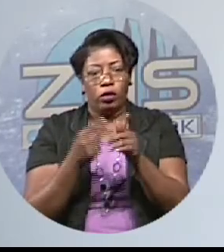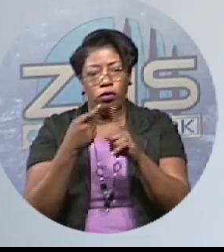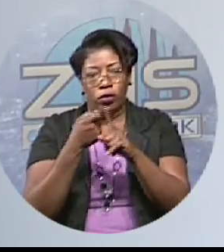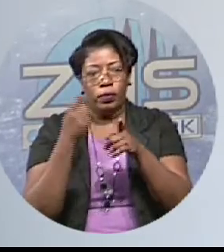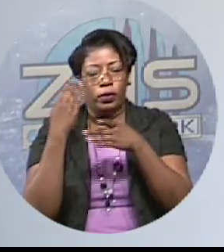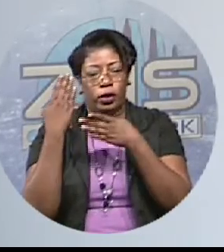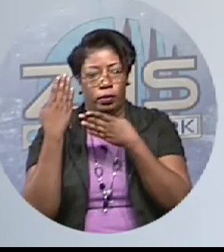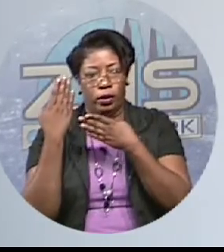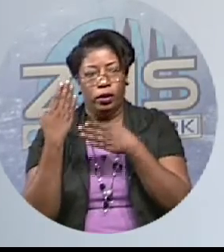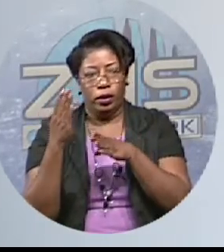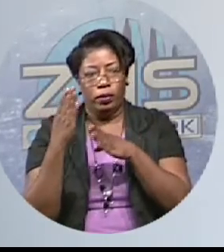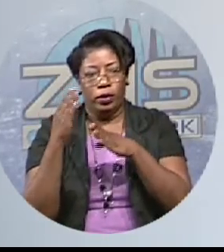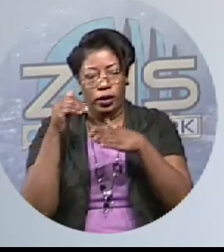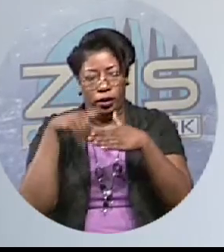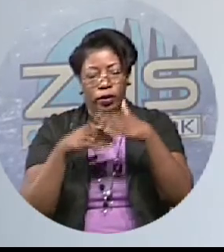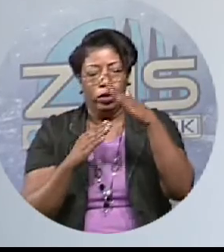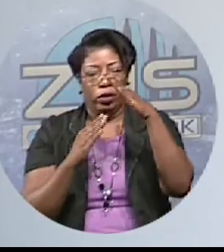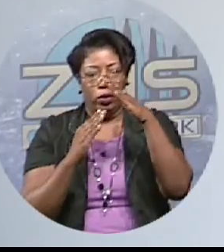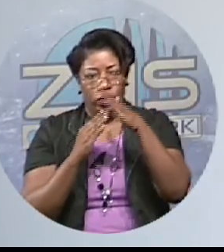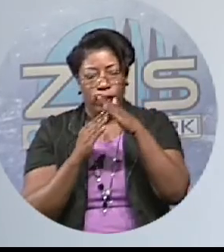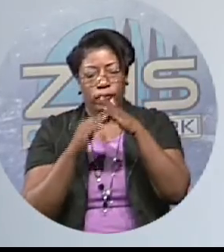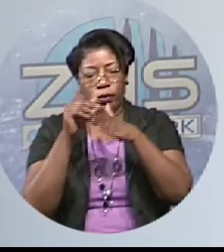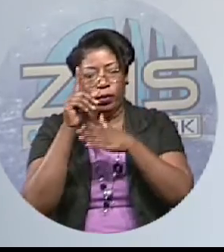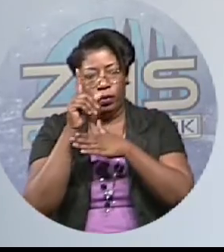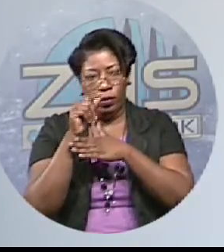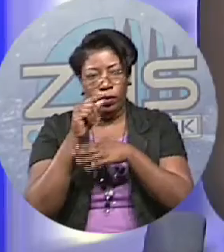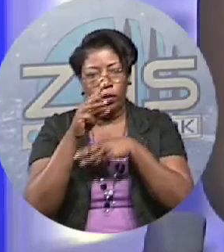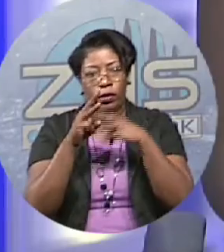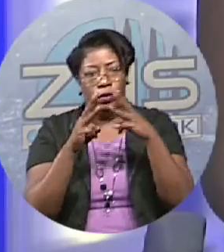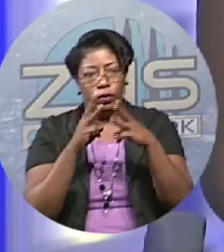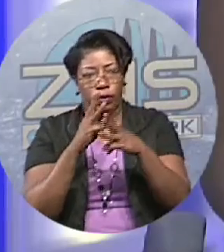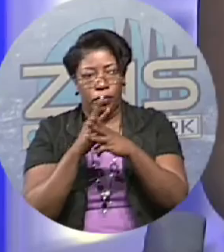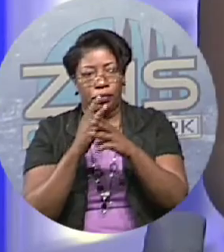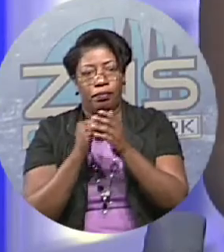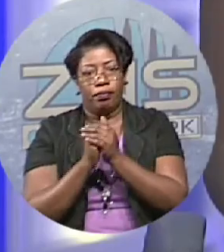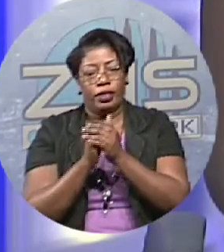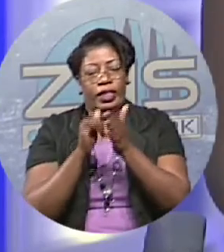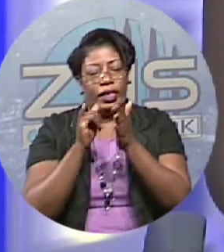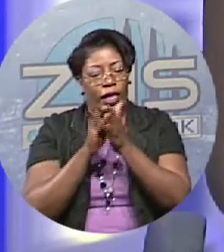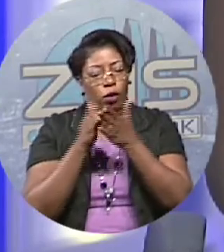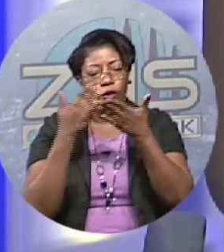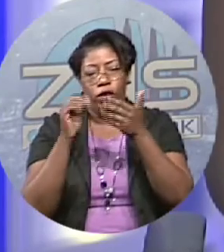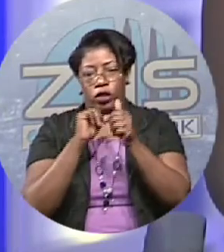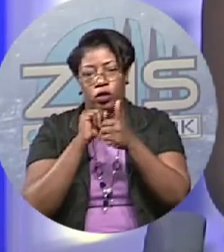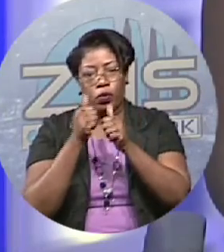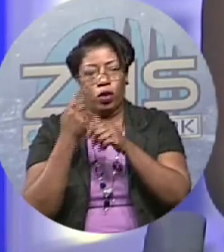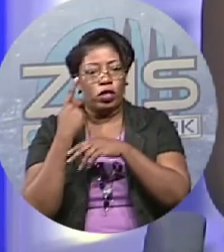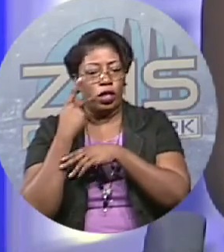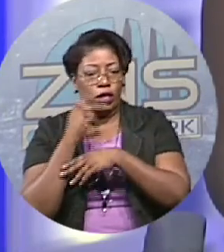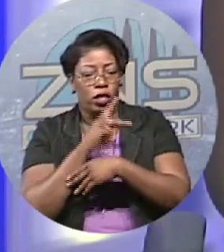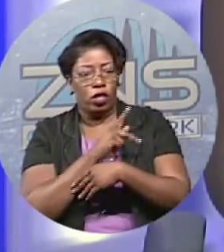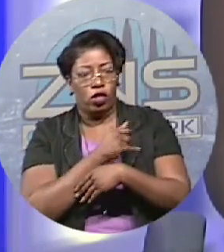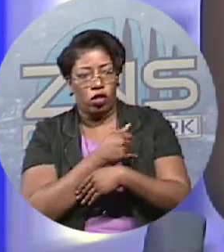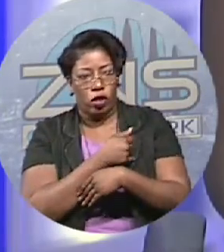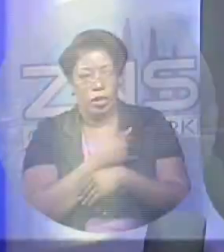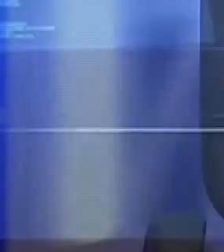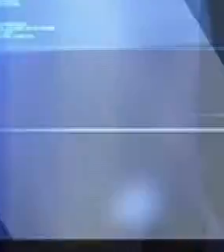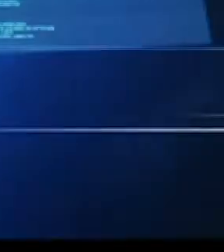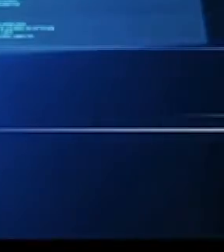Bahamas in the top 20 in the world. Well, that's all the time we have for sports. I'm Kelsey Johnson.